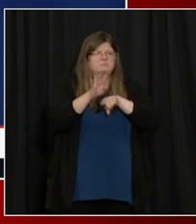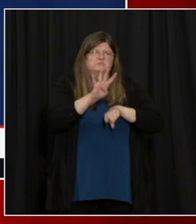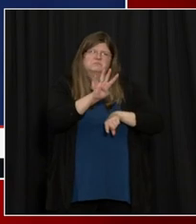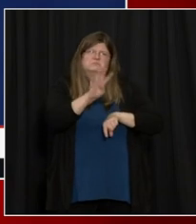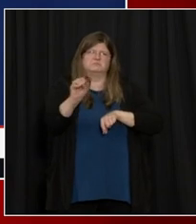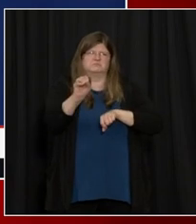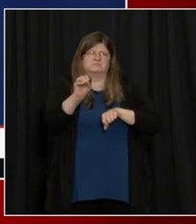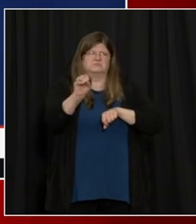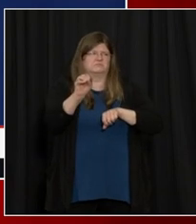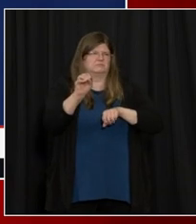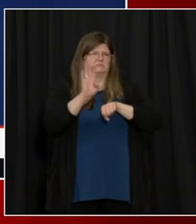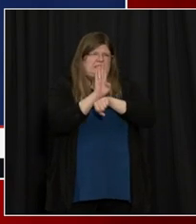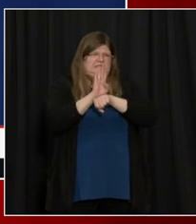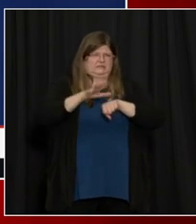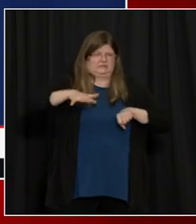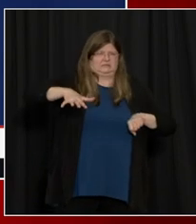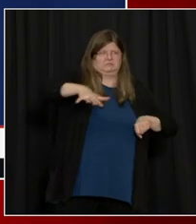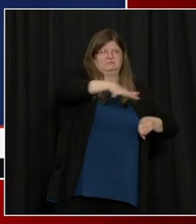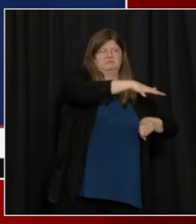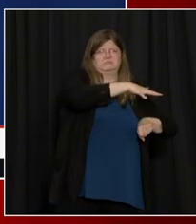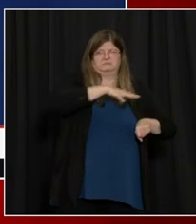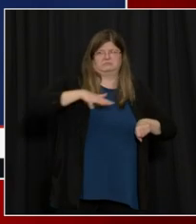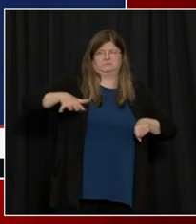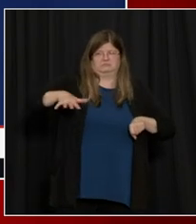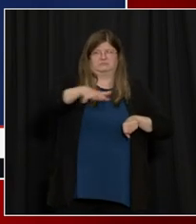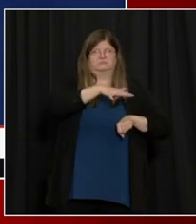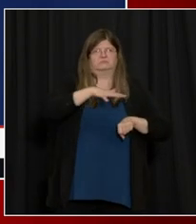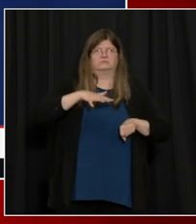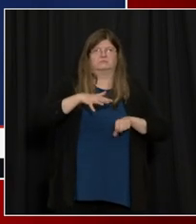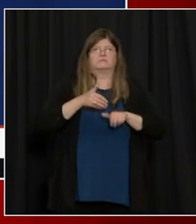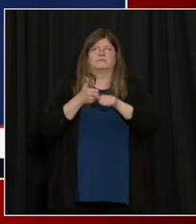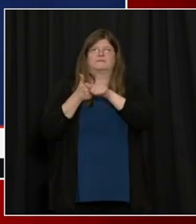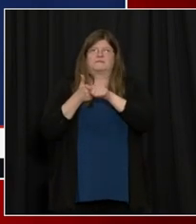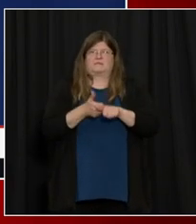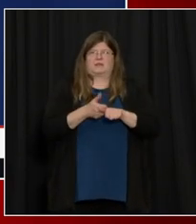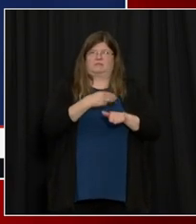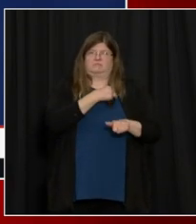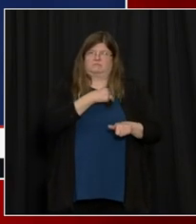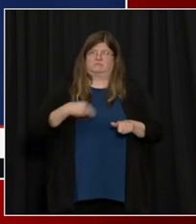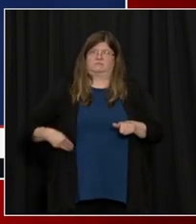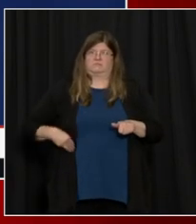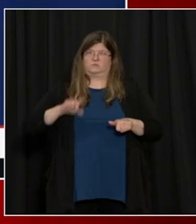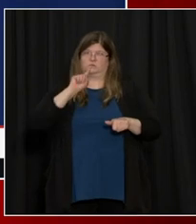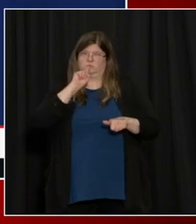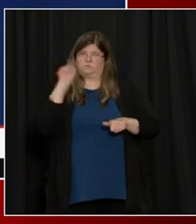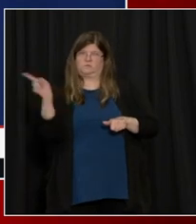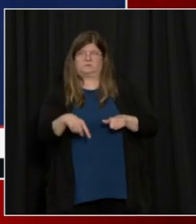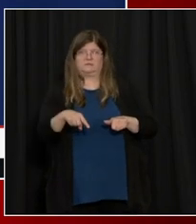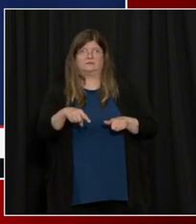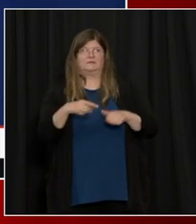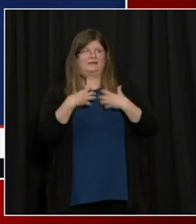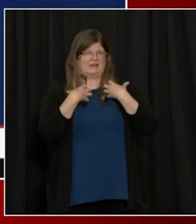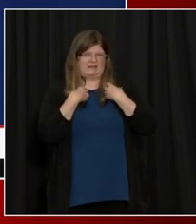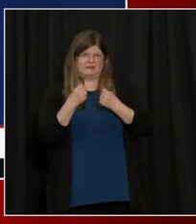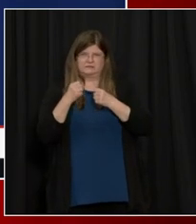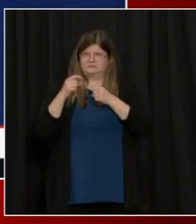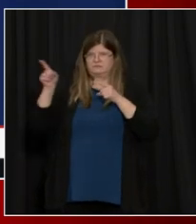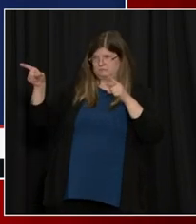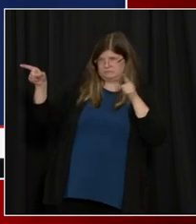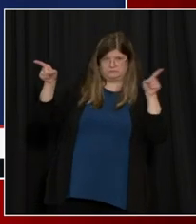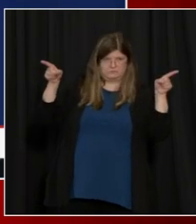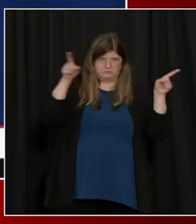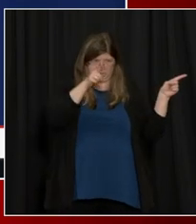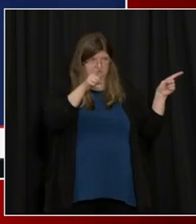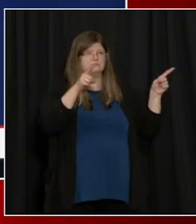are going to follow the guidance of the mayor and the health department is what we're hearing first. And then